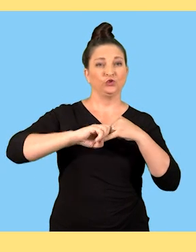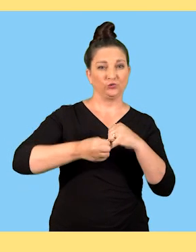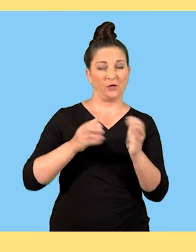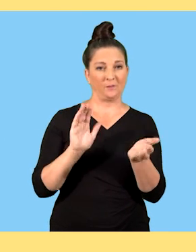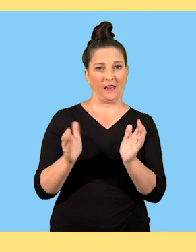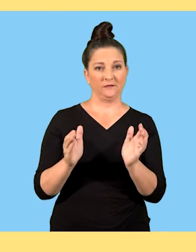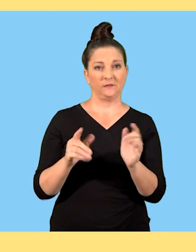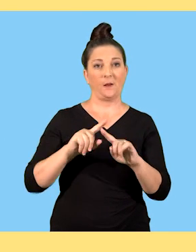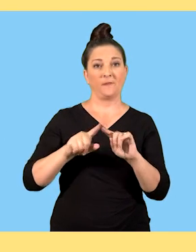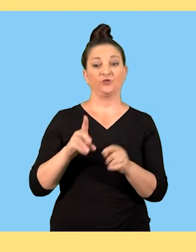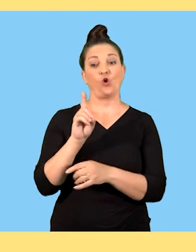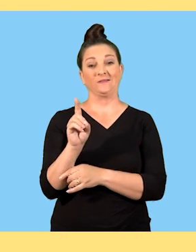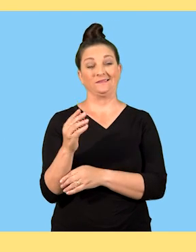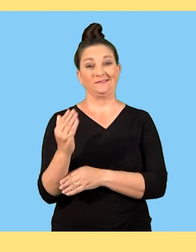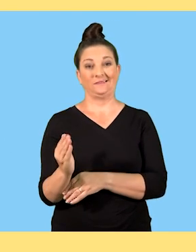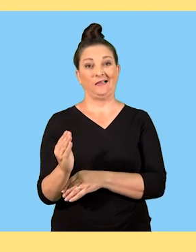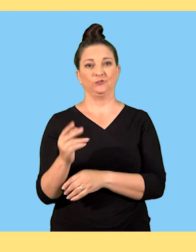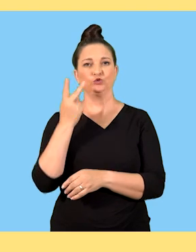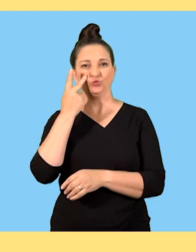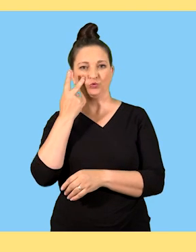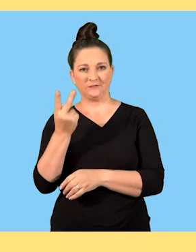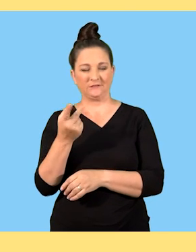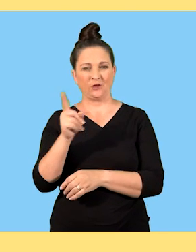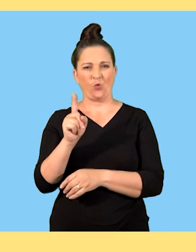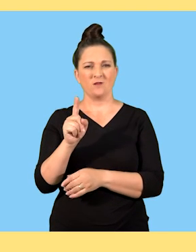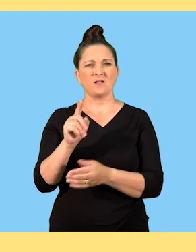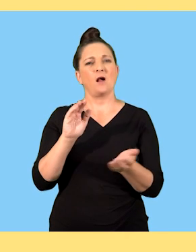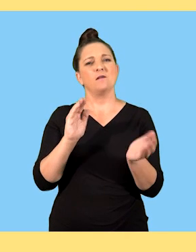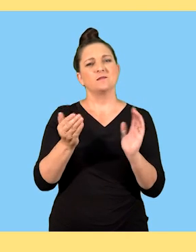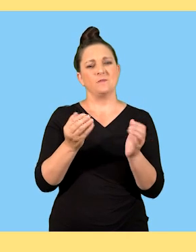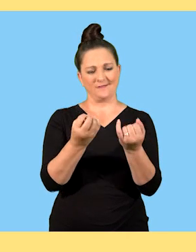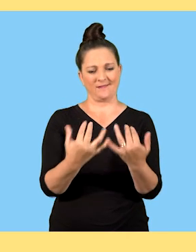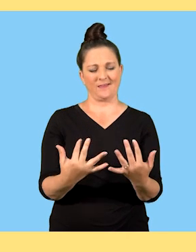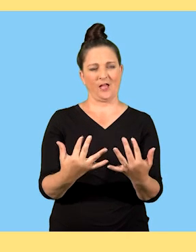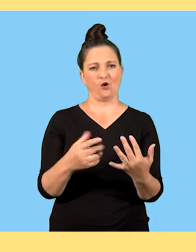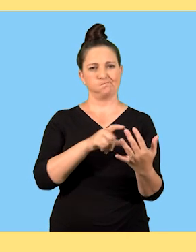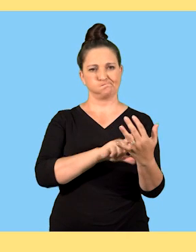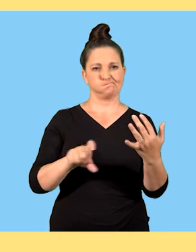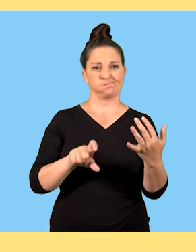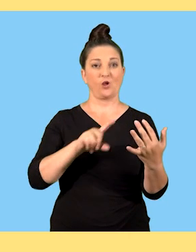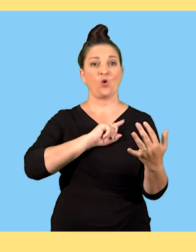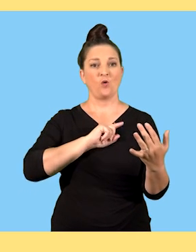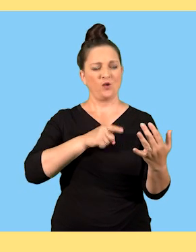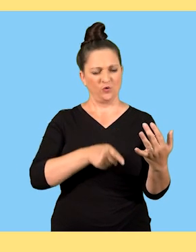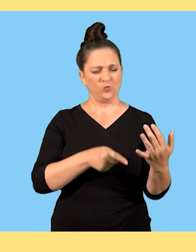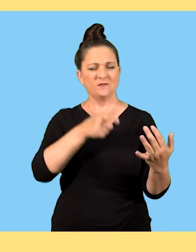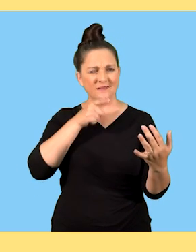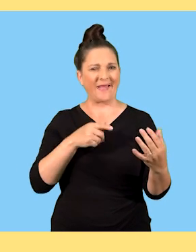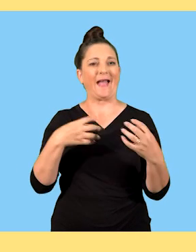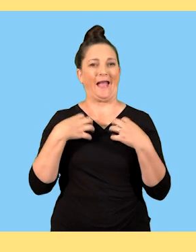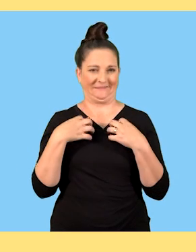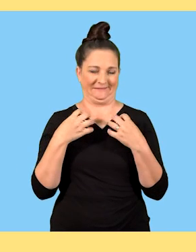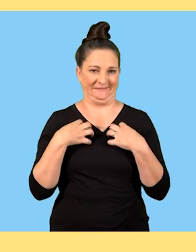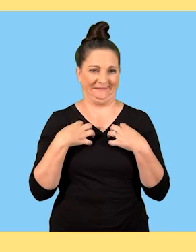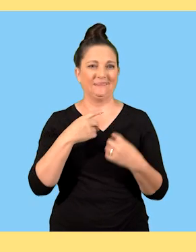see on the debit side, we record our consumable stores on hand under the balance sheet account section because we consider it as an